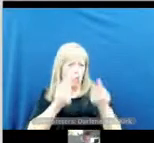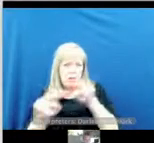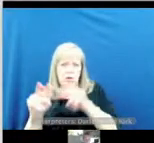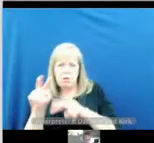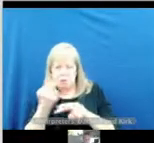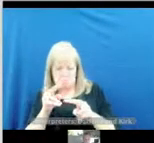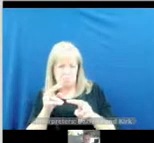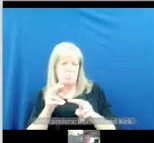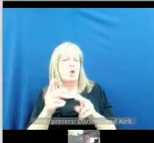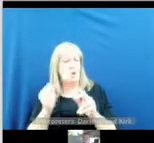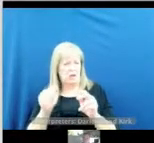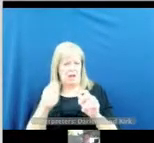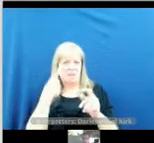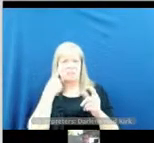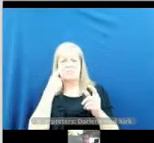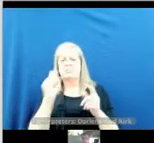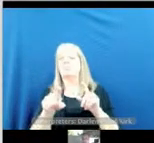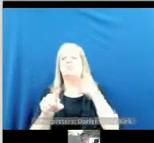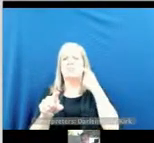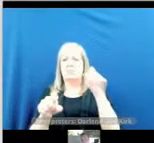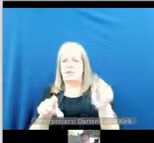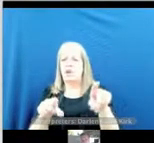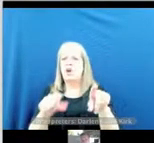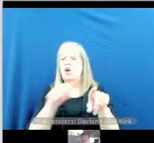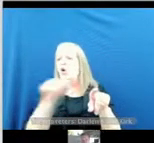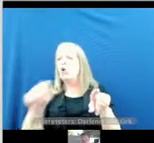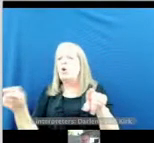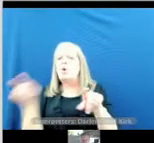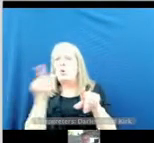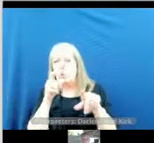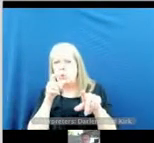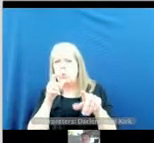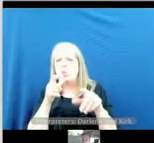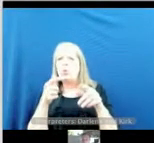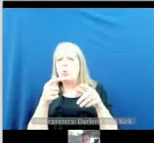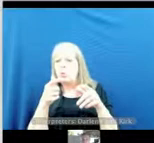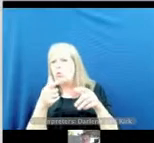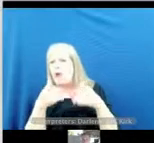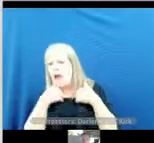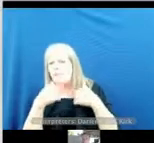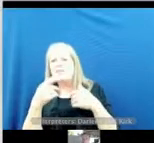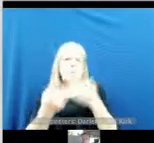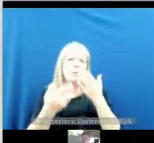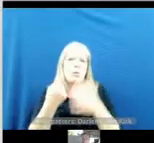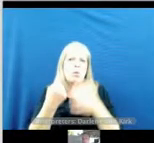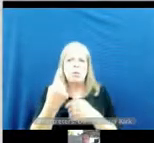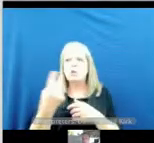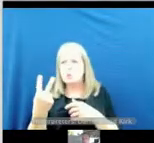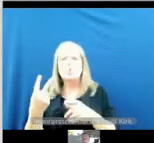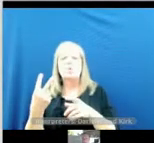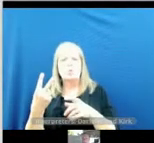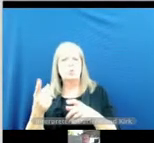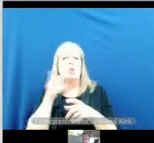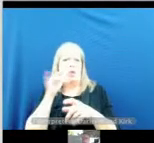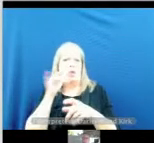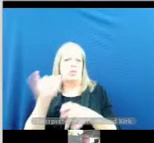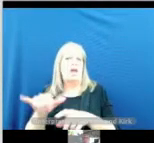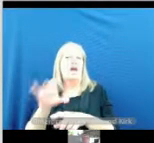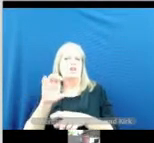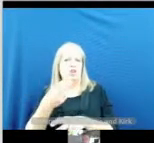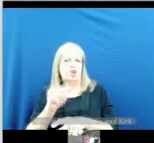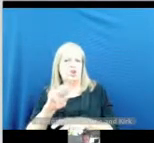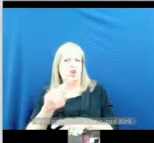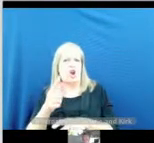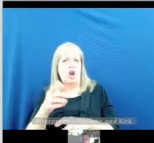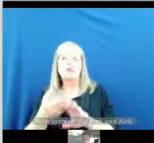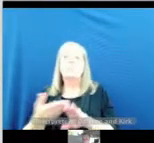pretty much you'll be able to see one or two kids walking down the hallway, whereas before things may have